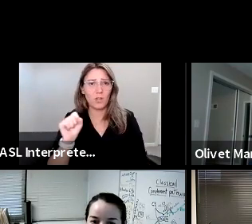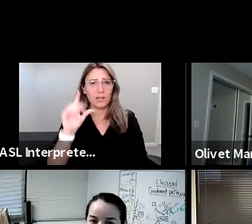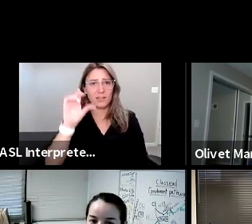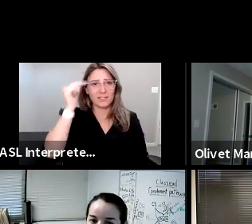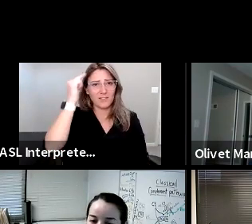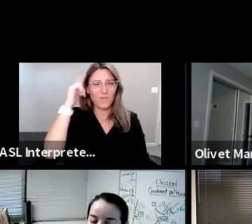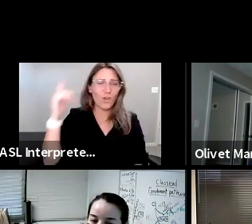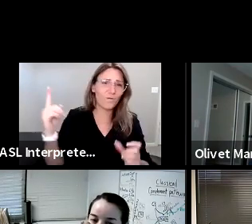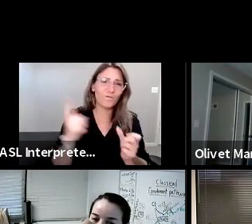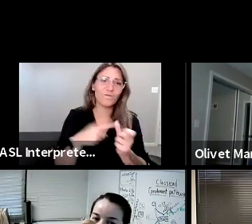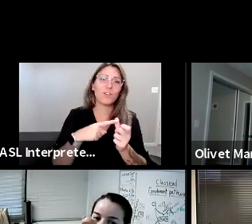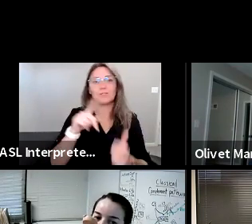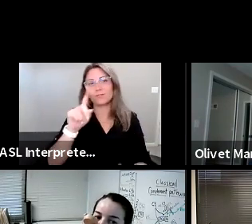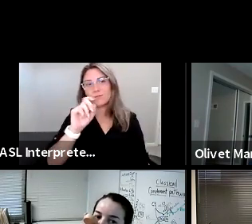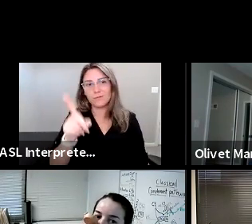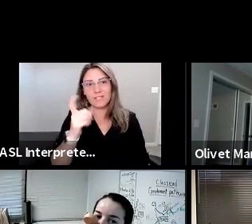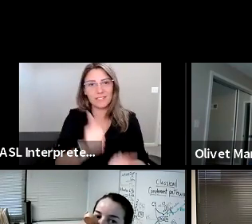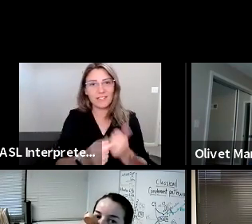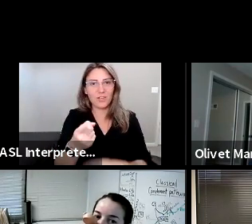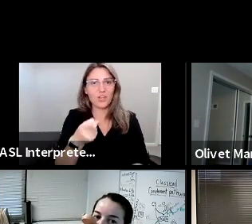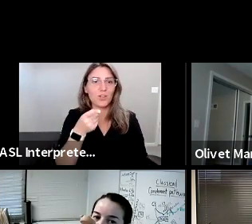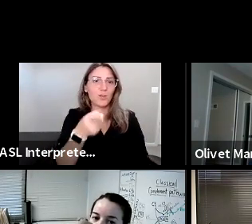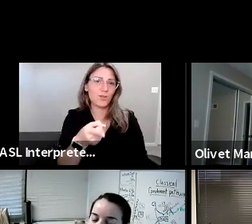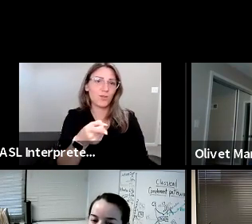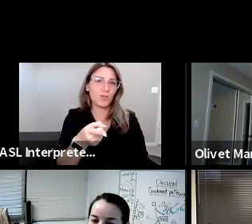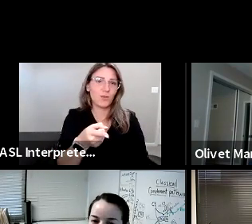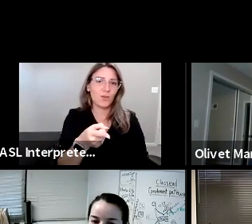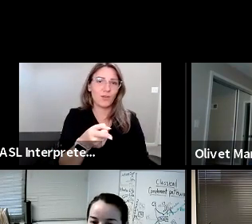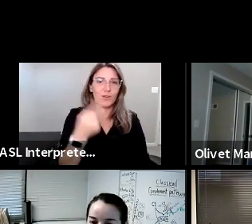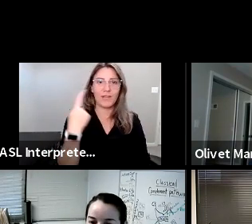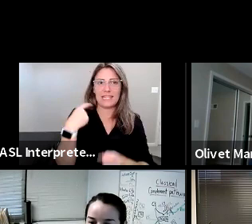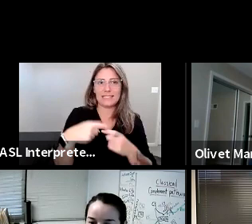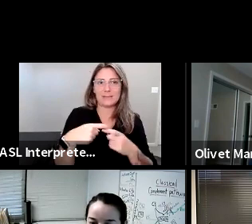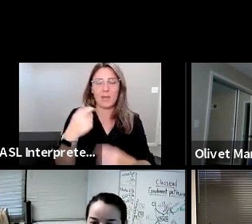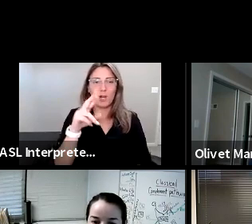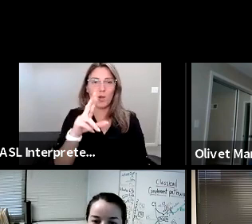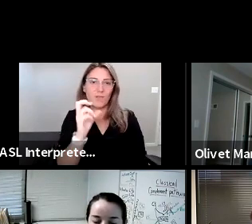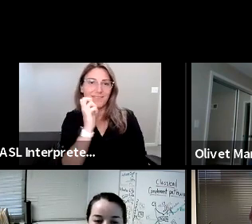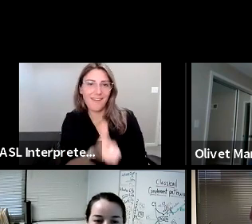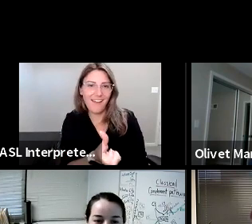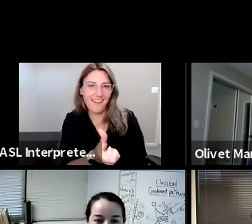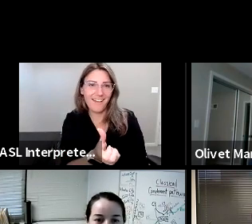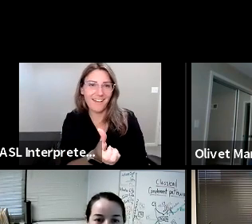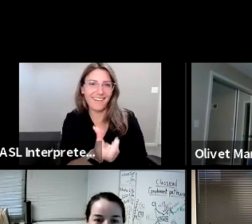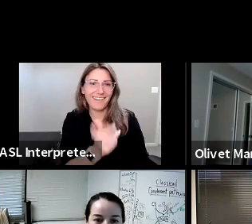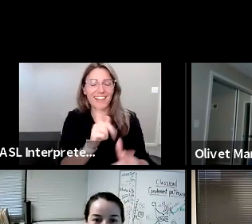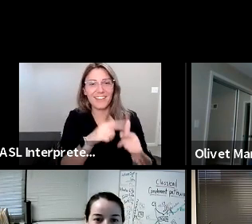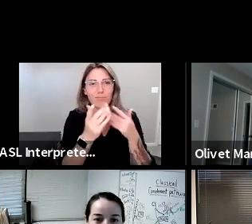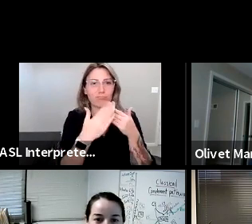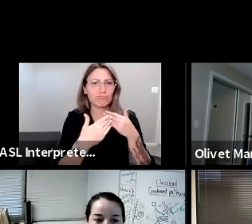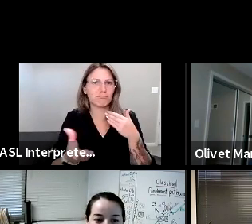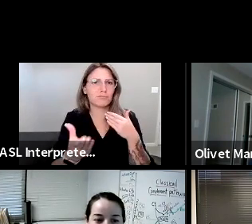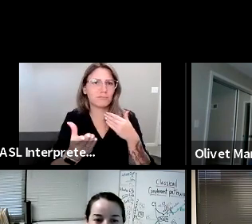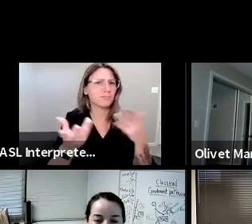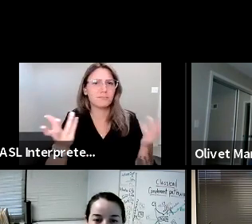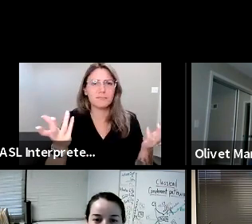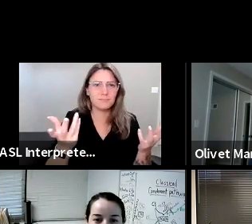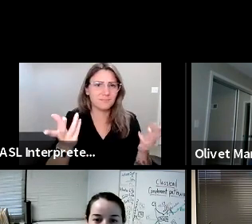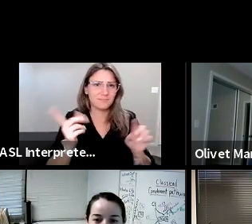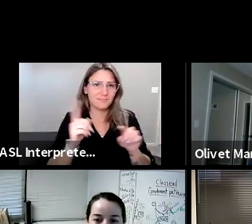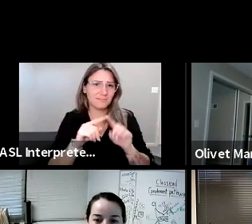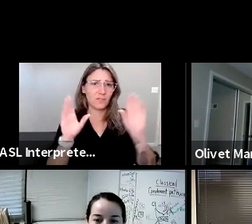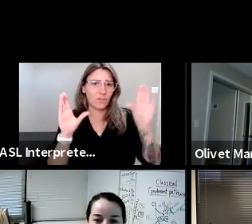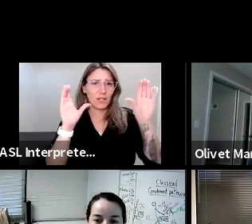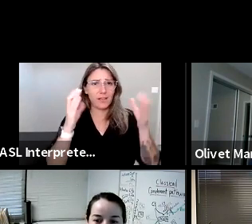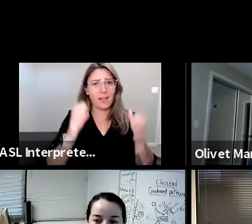first question that everybody gets is, are you Hispanic or not? So, and then from then it goes to different